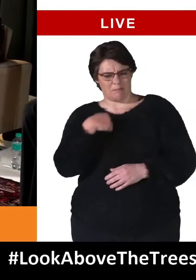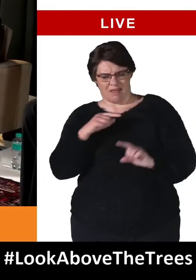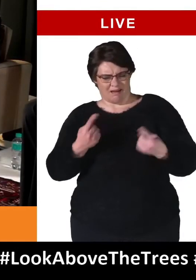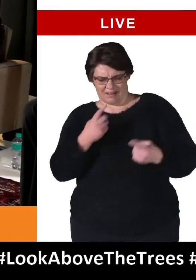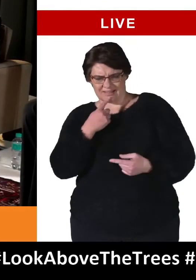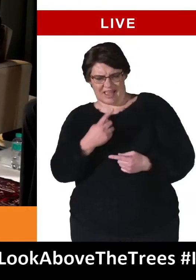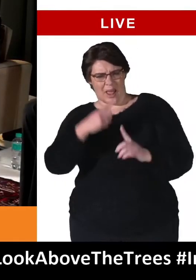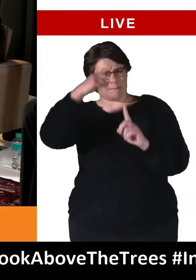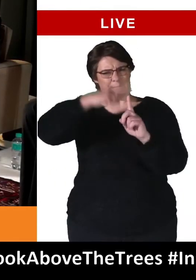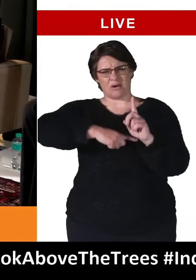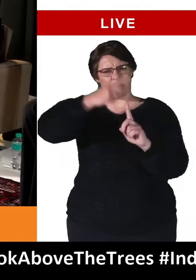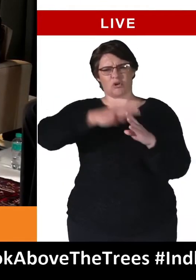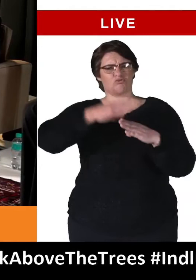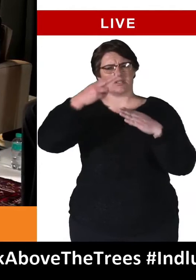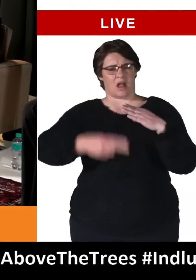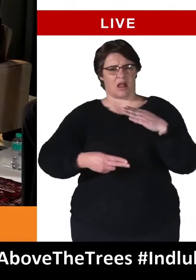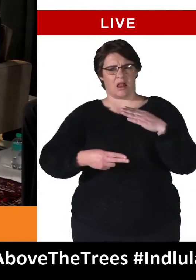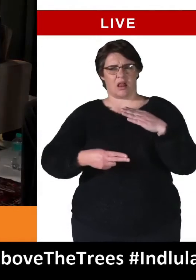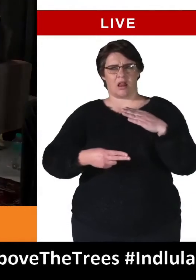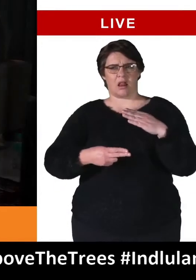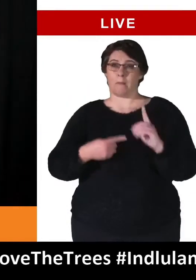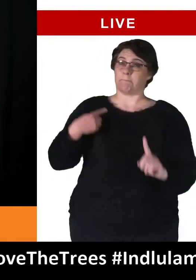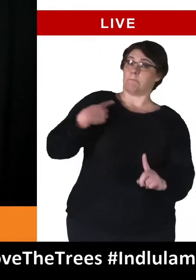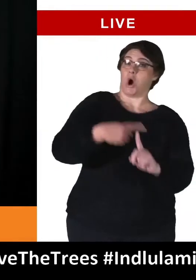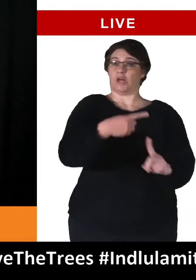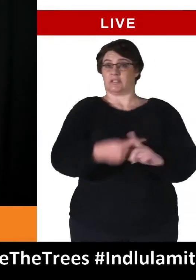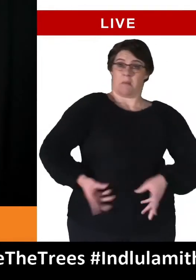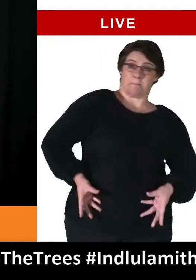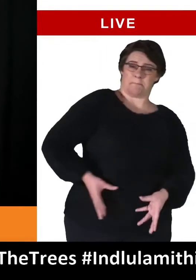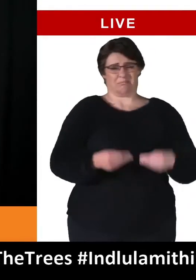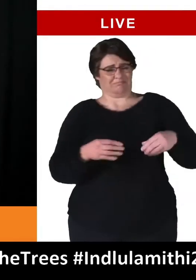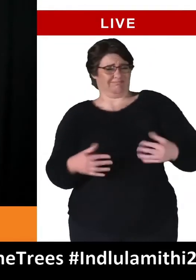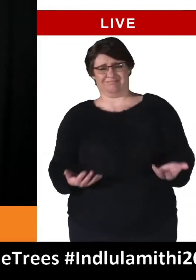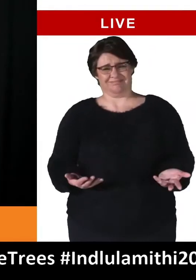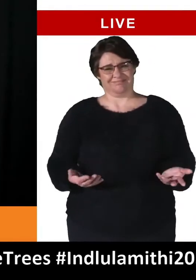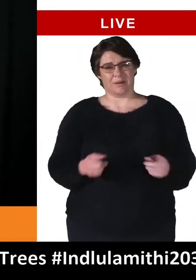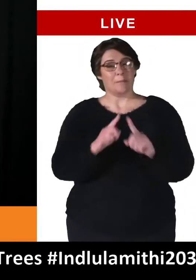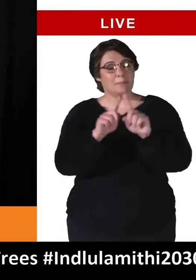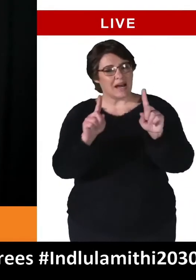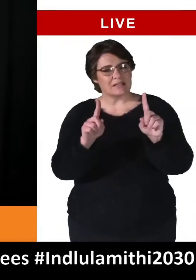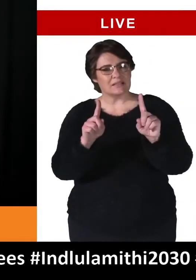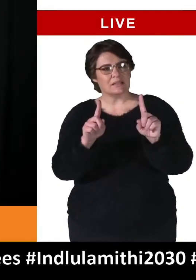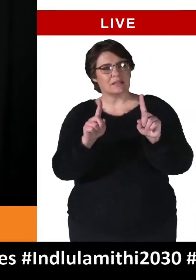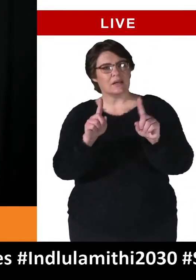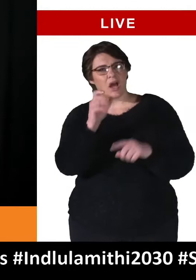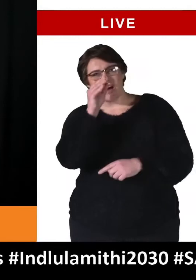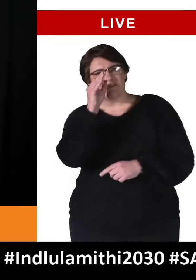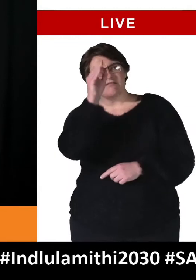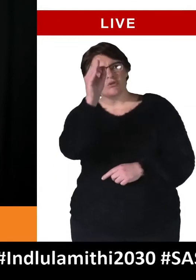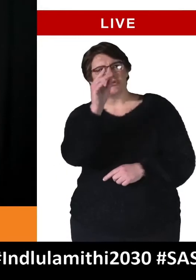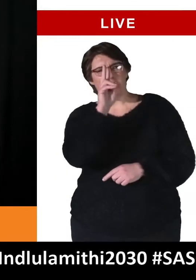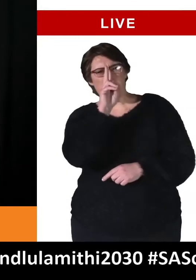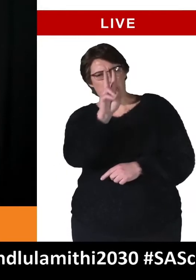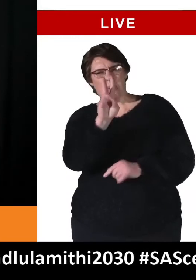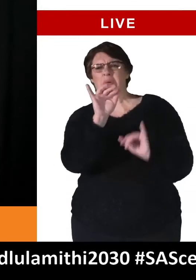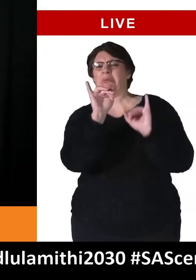say that the barometer results strike any optimism, but instead, it makes the future look more